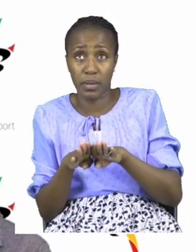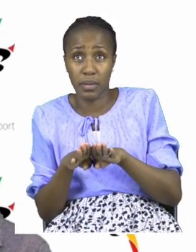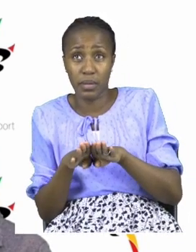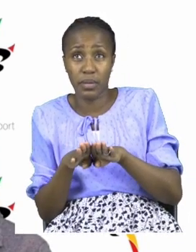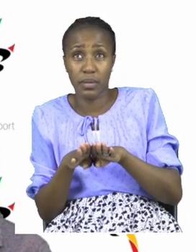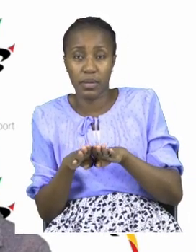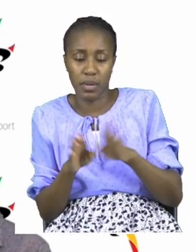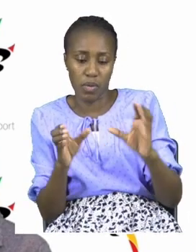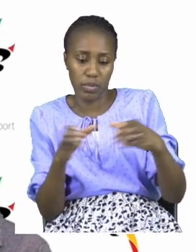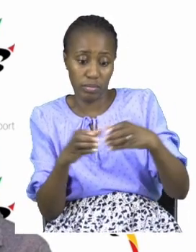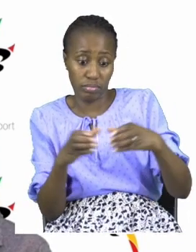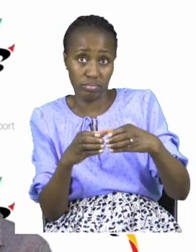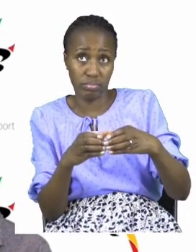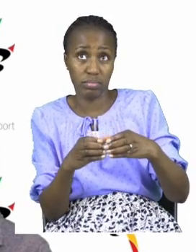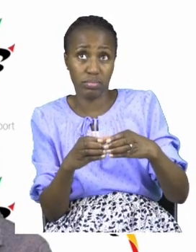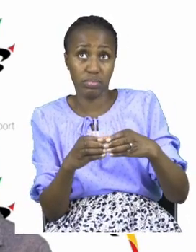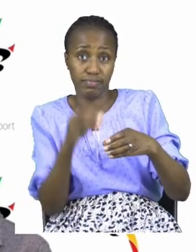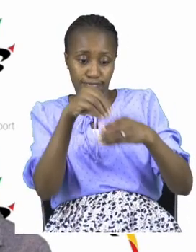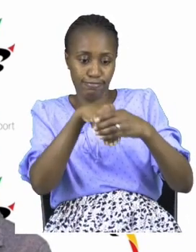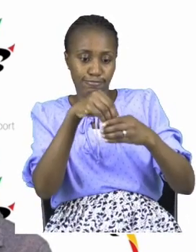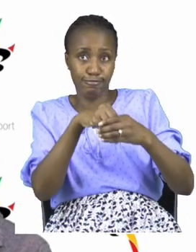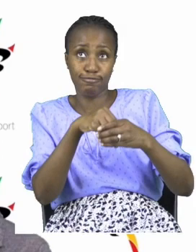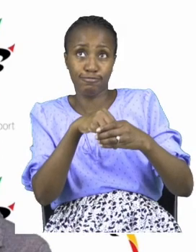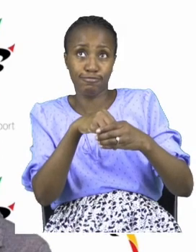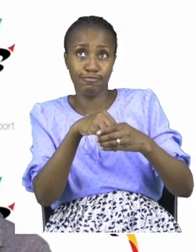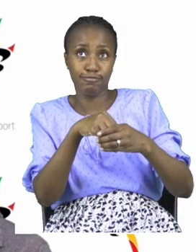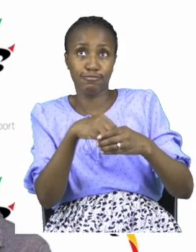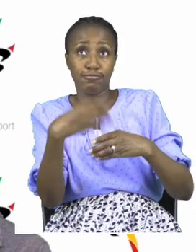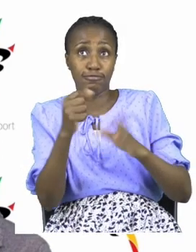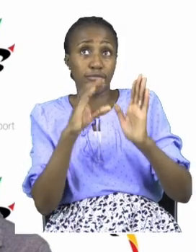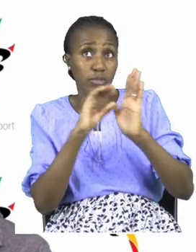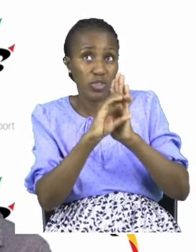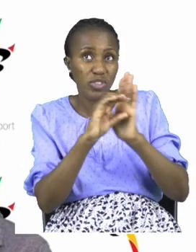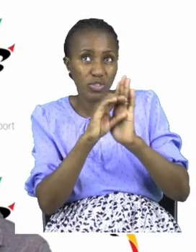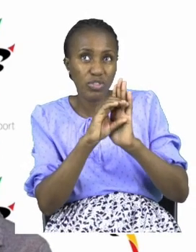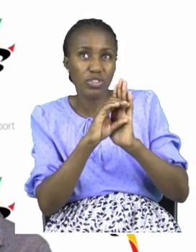they form a club, have a constitution,